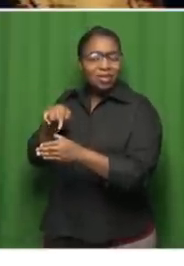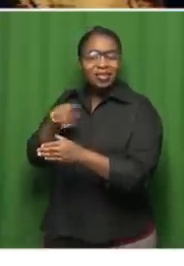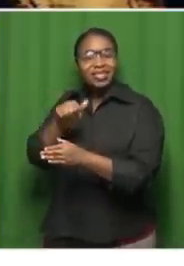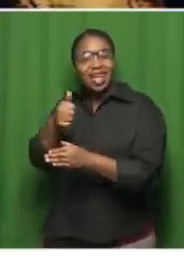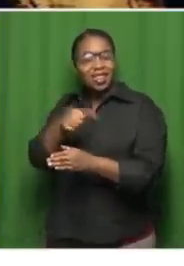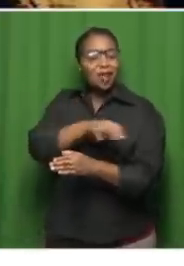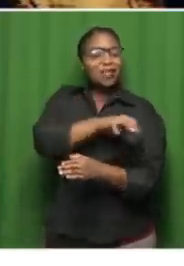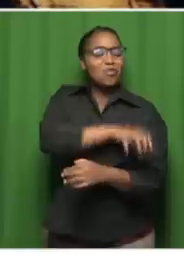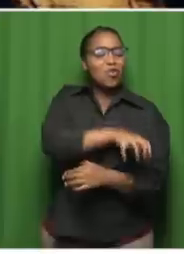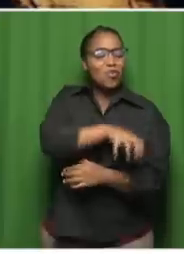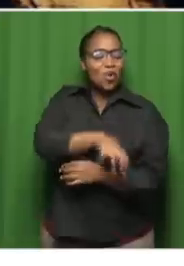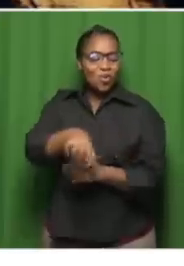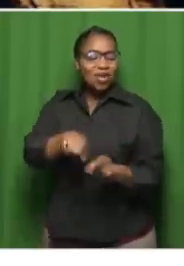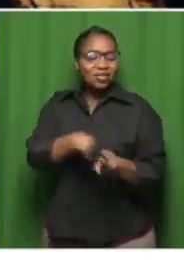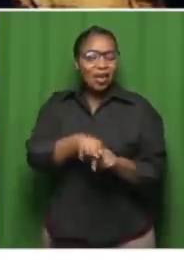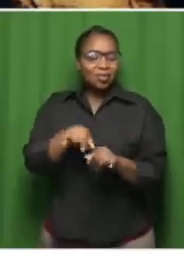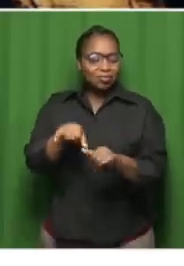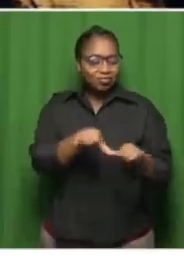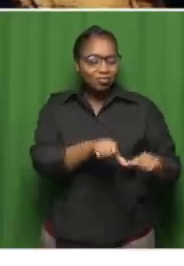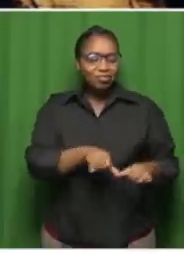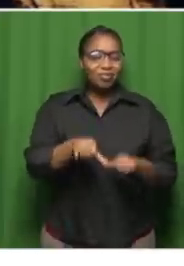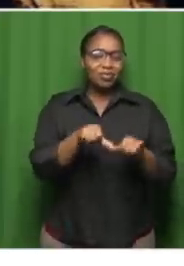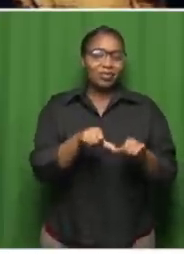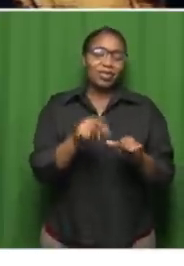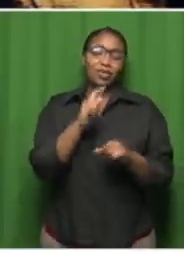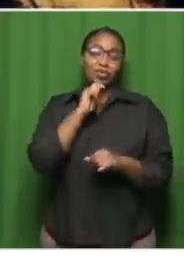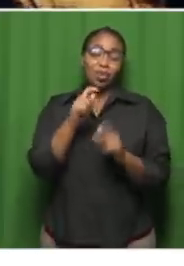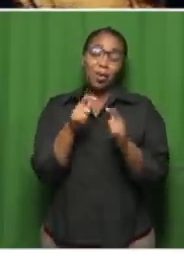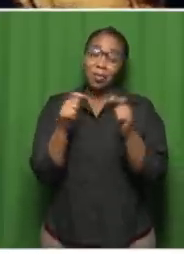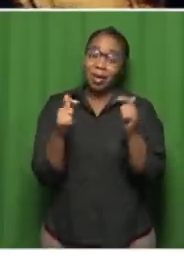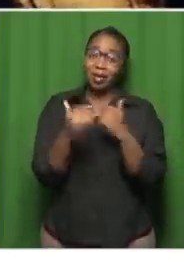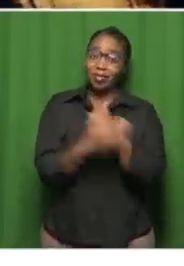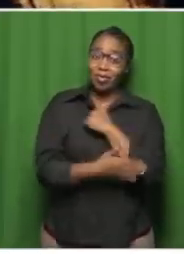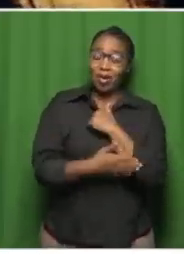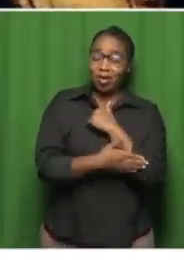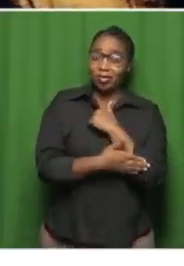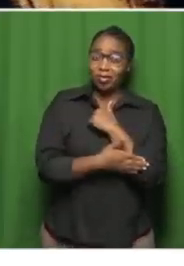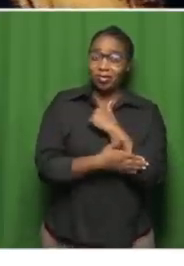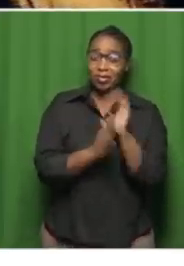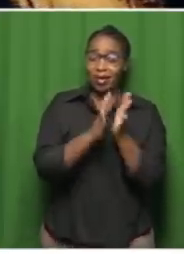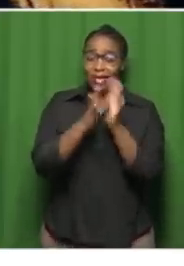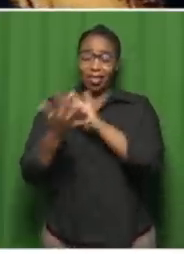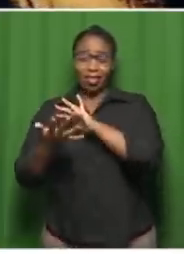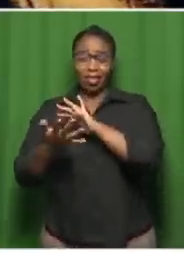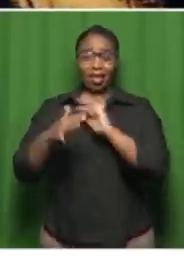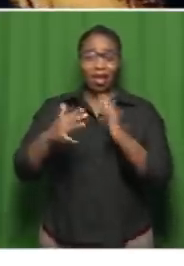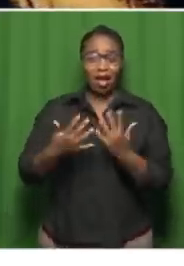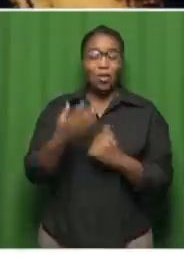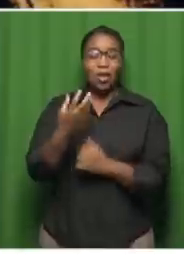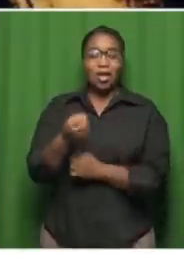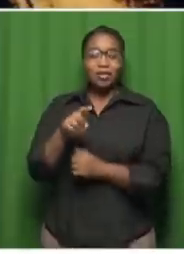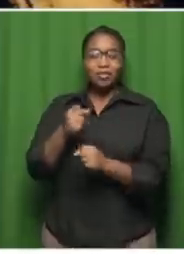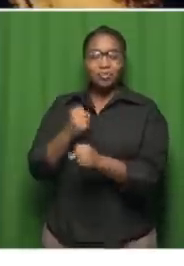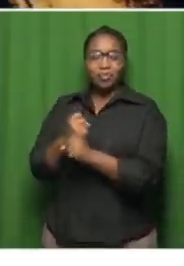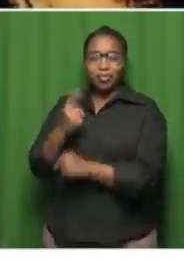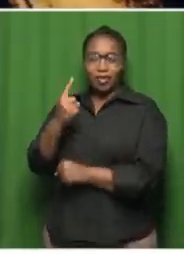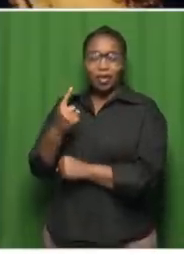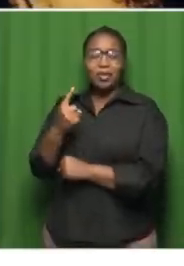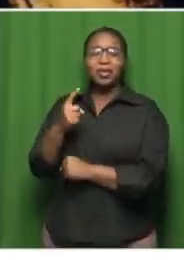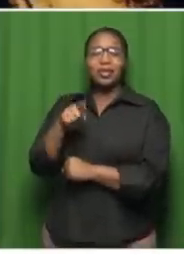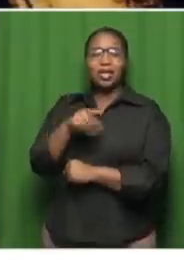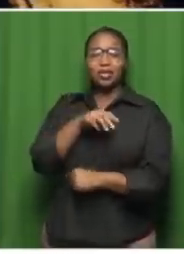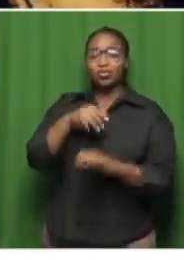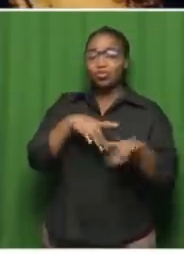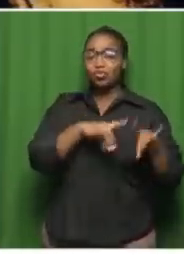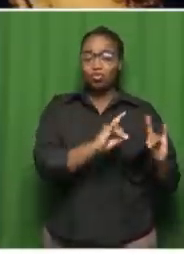of voters, and a loss of its grip in the country. Gauteng ANC chair Phanyaza Lesufi, giving his political report yesterday, said the